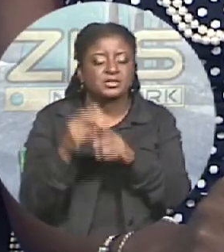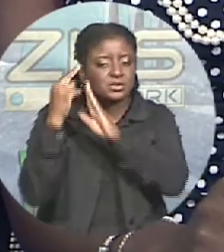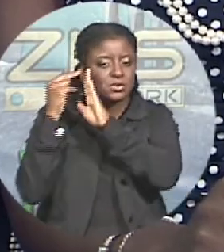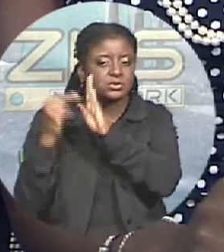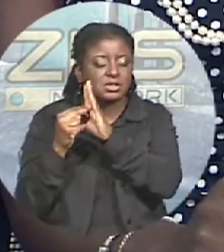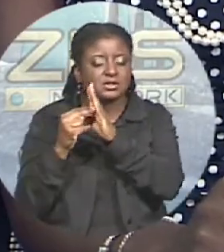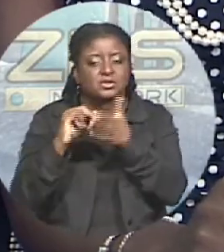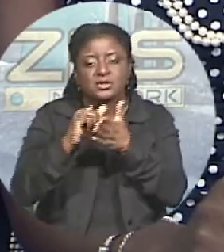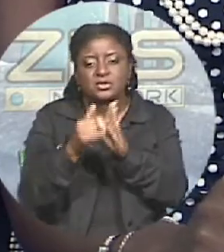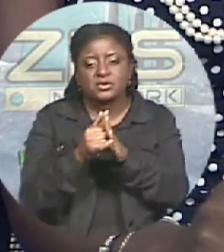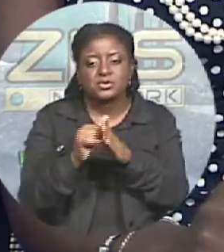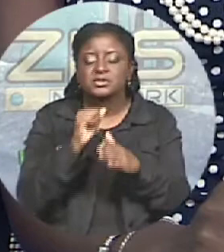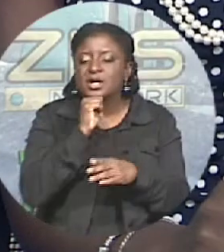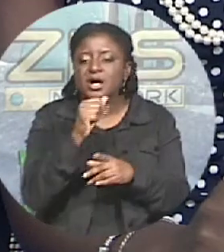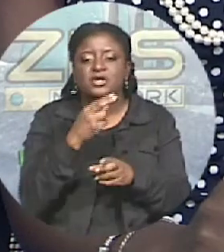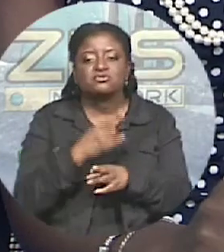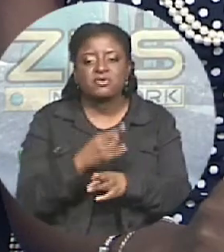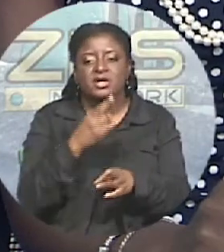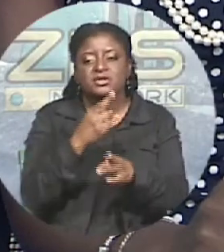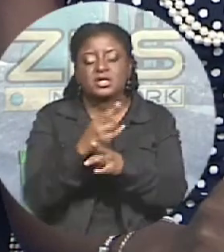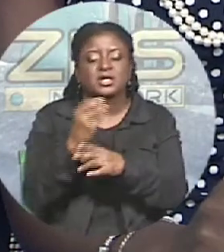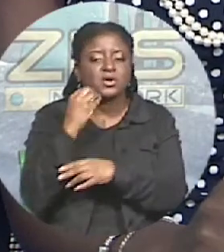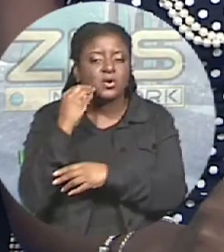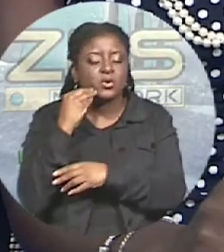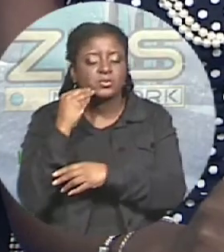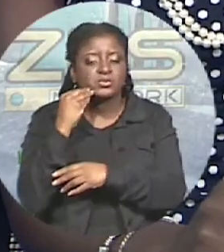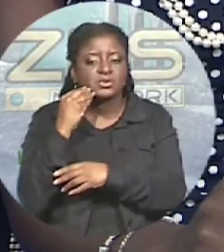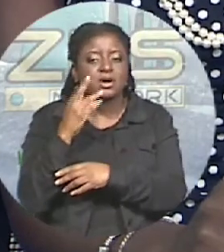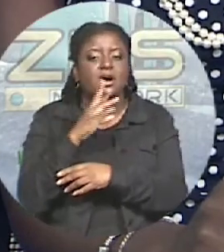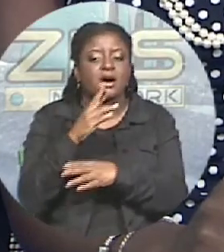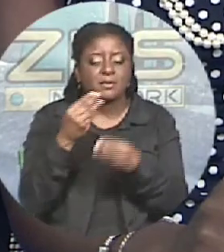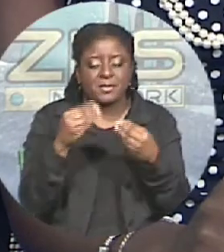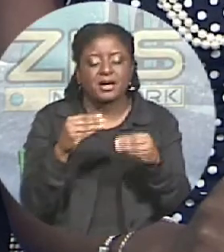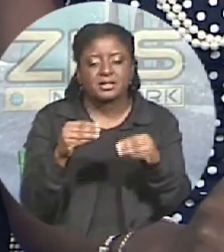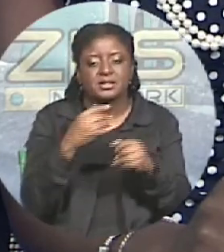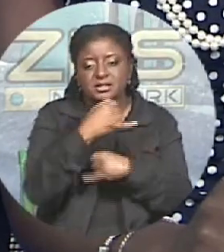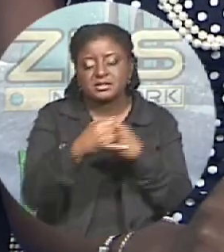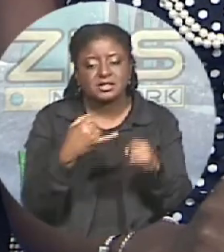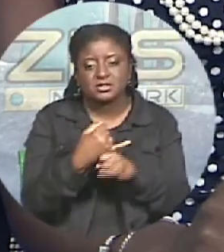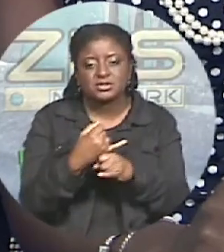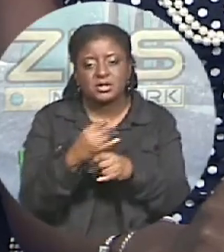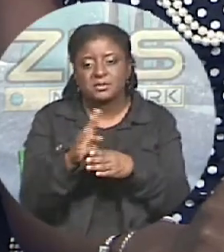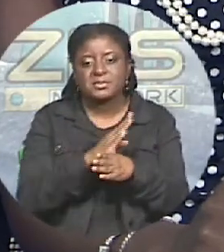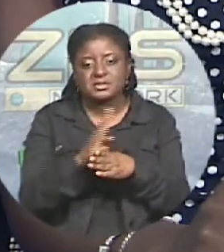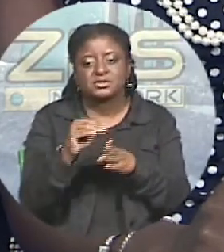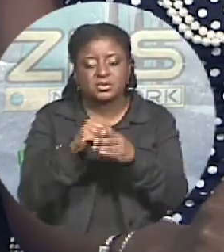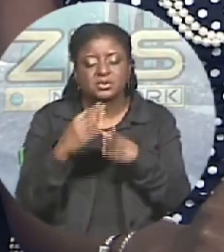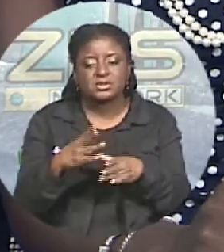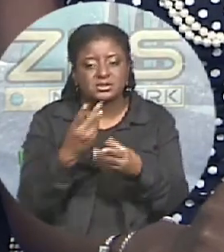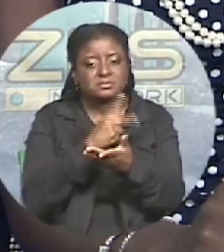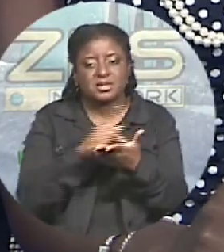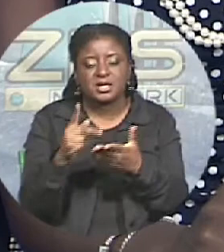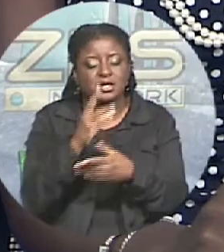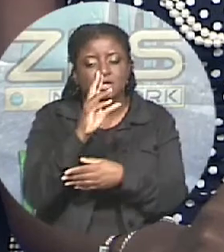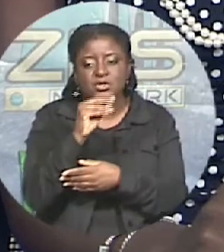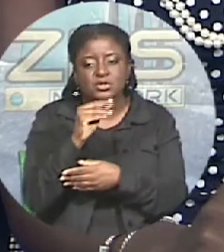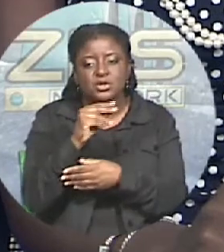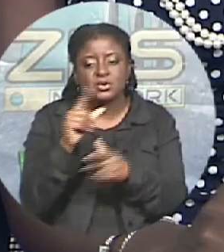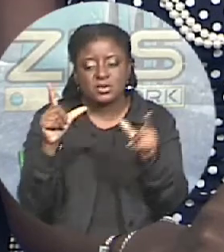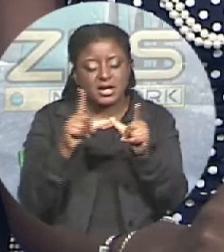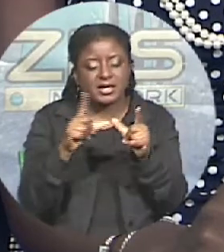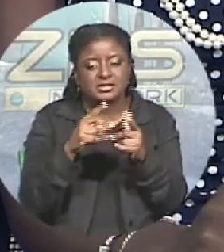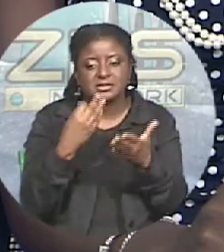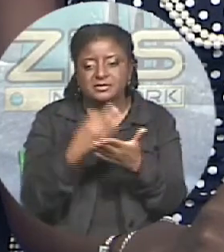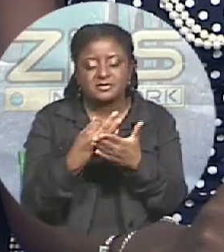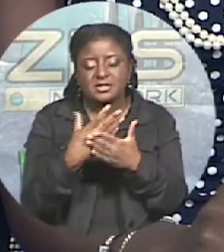are marketed internationally, where owners pay no business license fees, hotel room taxes, and make no national insurance contributions